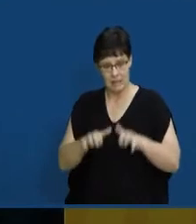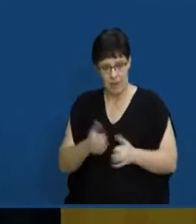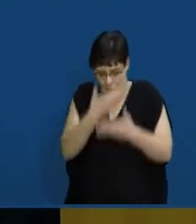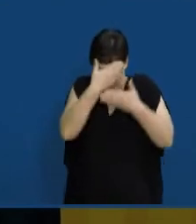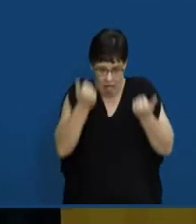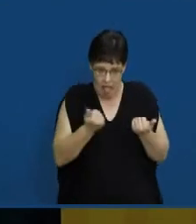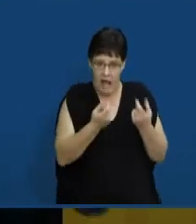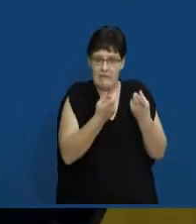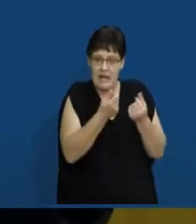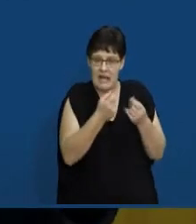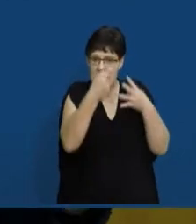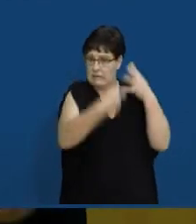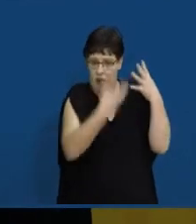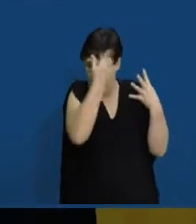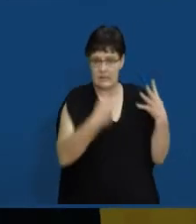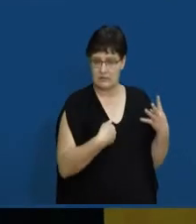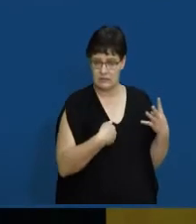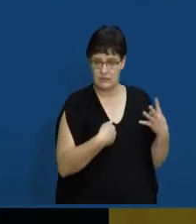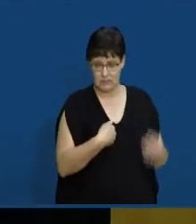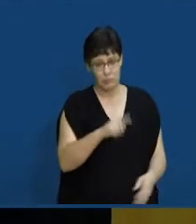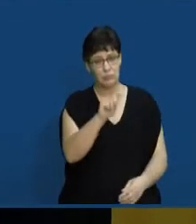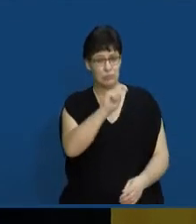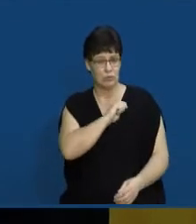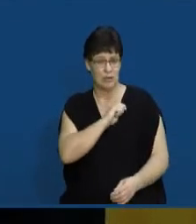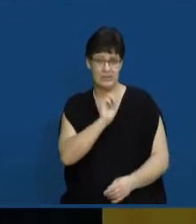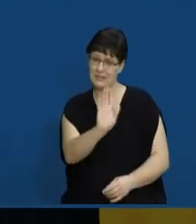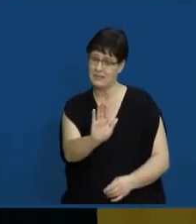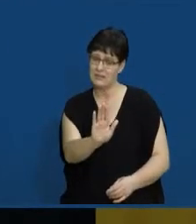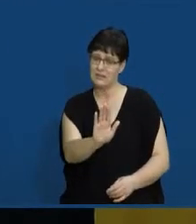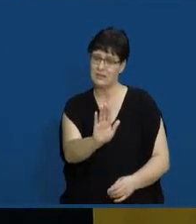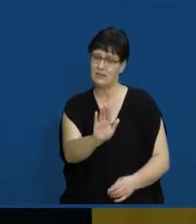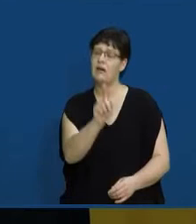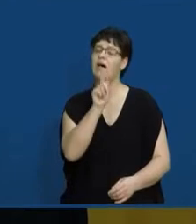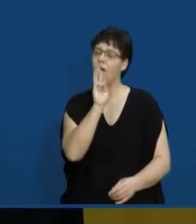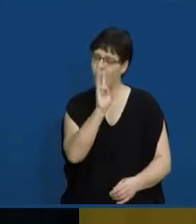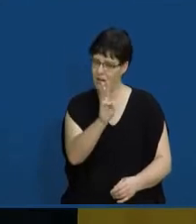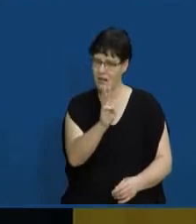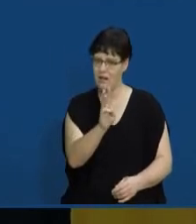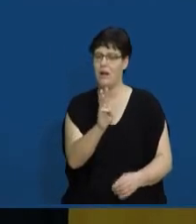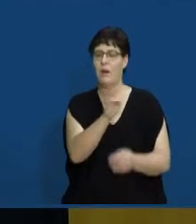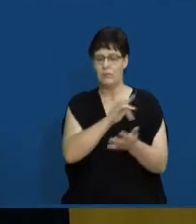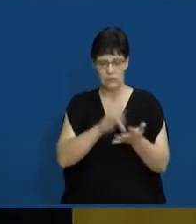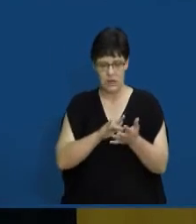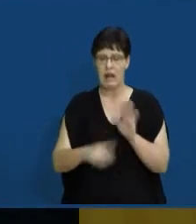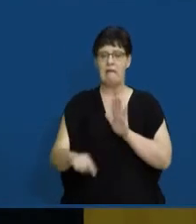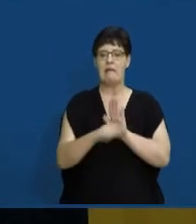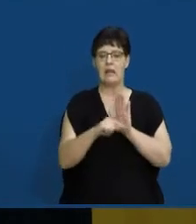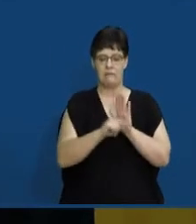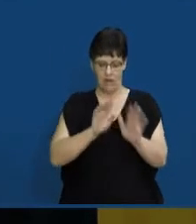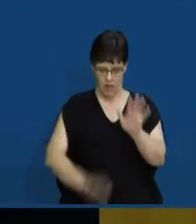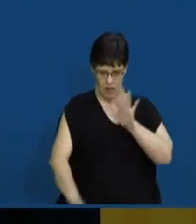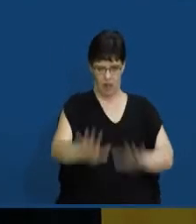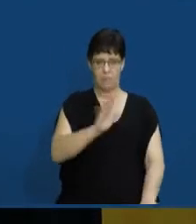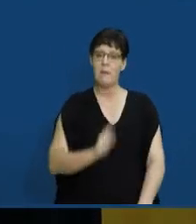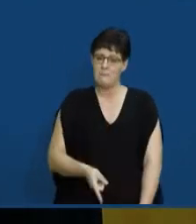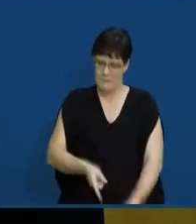know your financial indicators, I can guarantee you, grade 12s, you're working from a position where you're putting yourself in